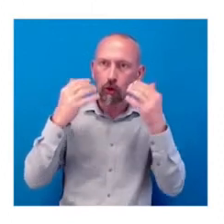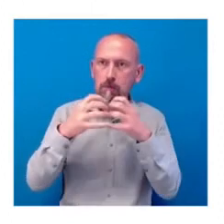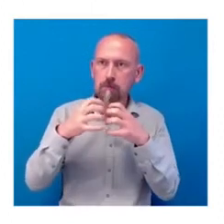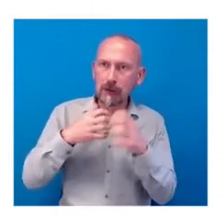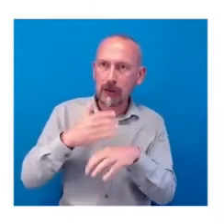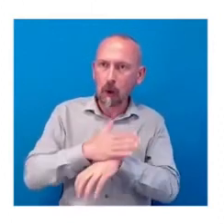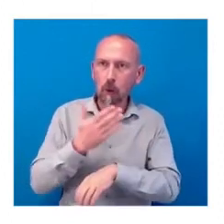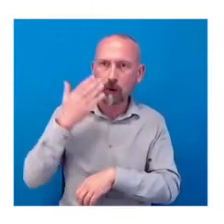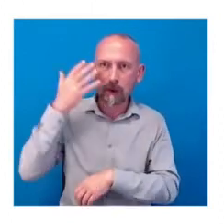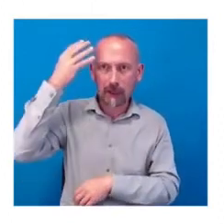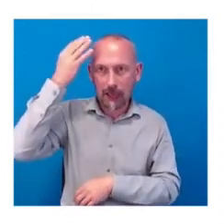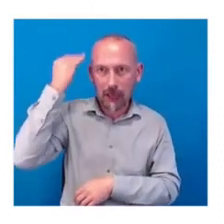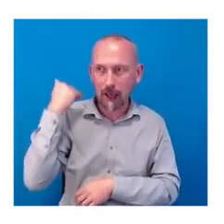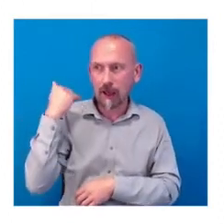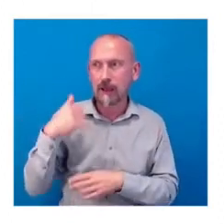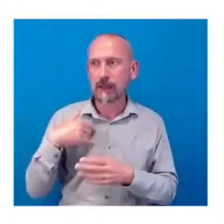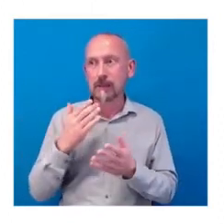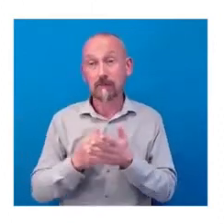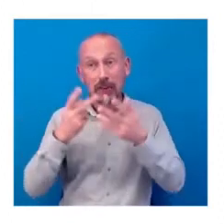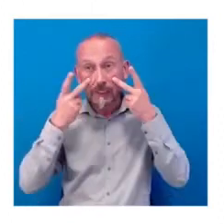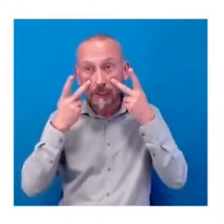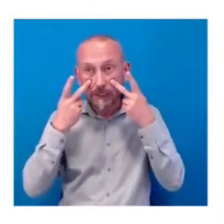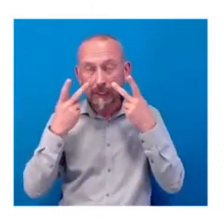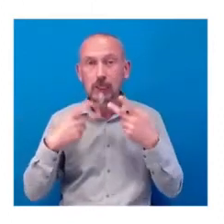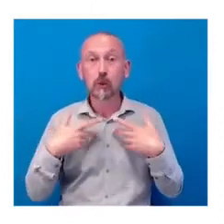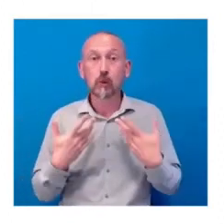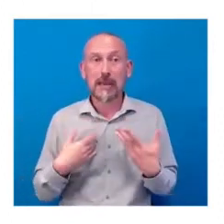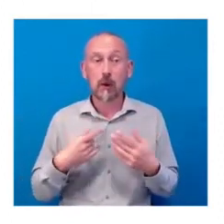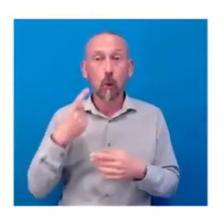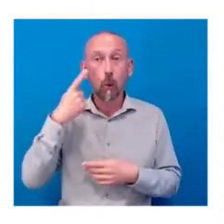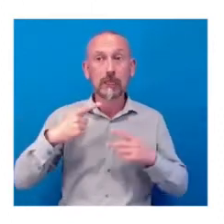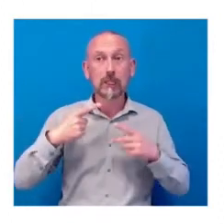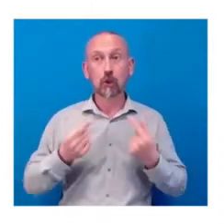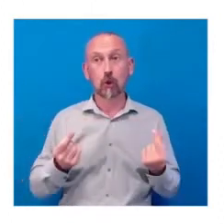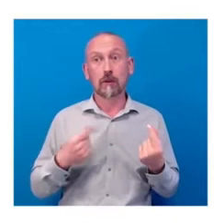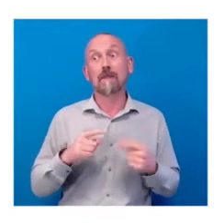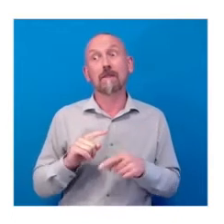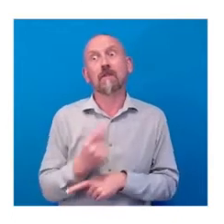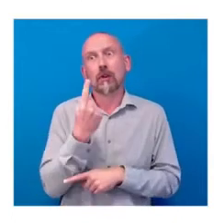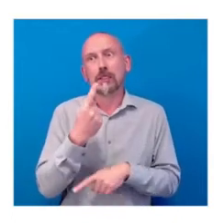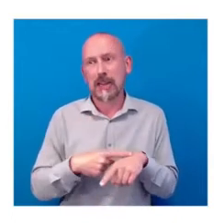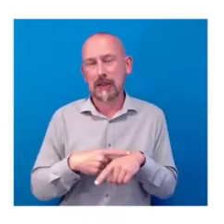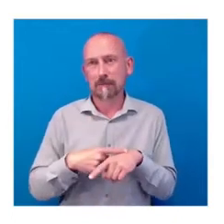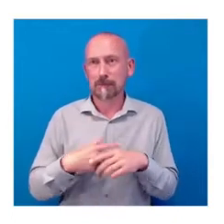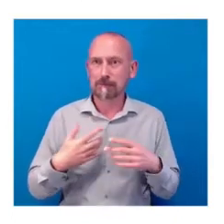probably the first time this year, I'm wearing a white shirt today. So, you know, we've all been able to smarten up a bit.